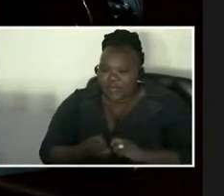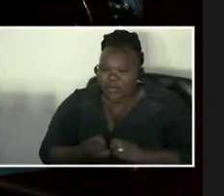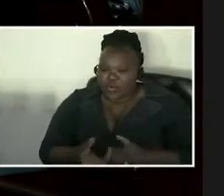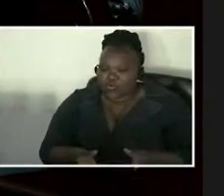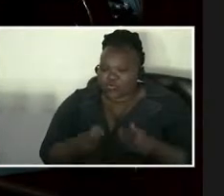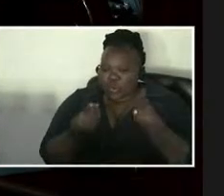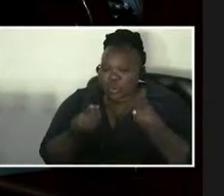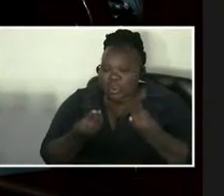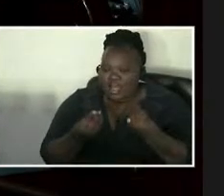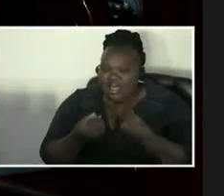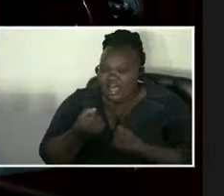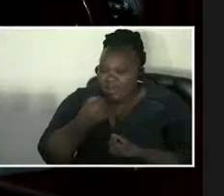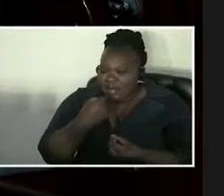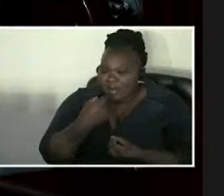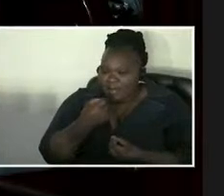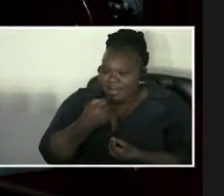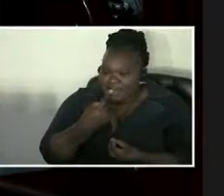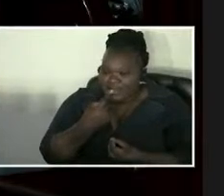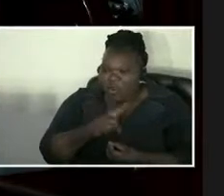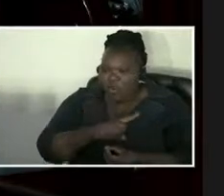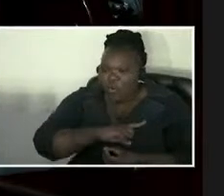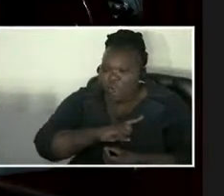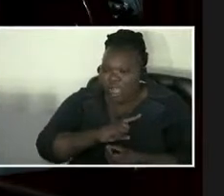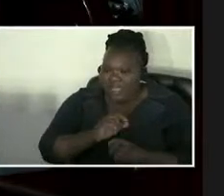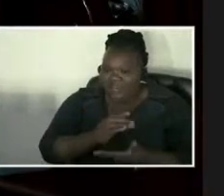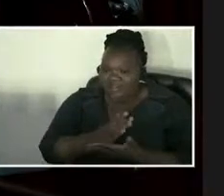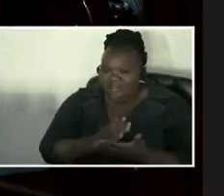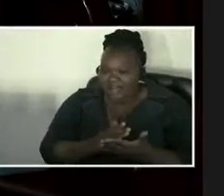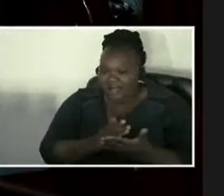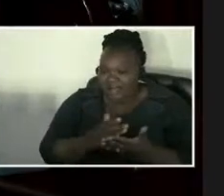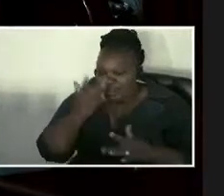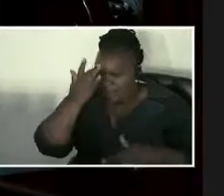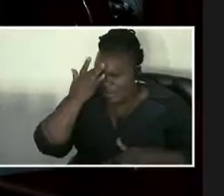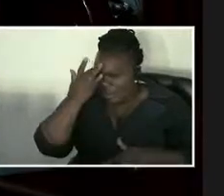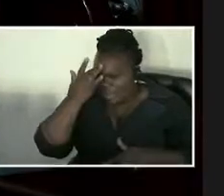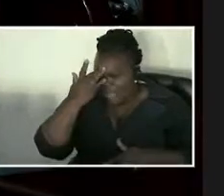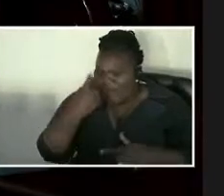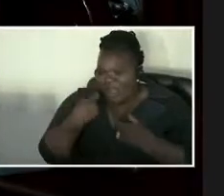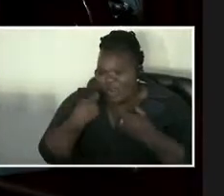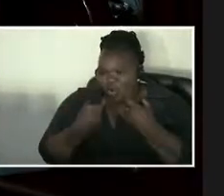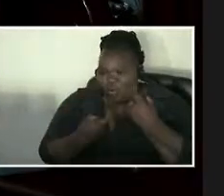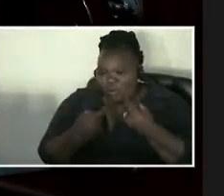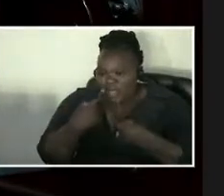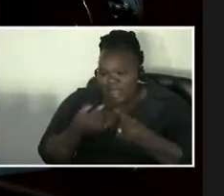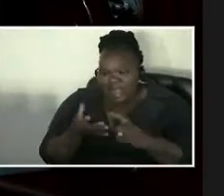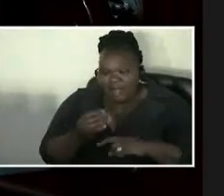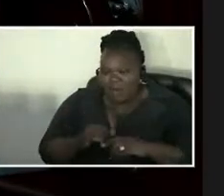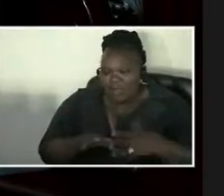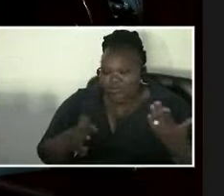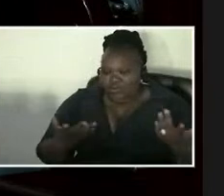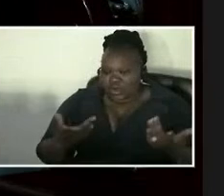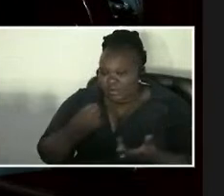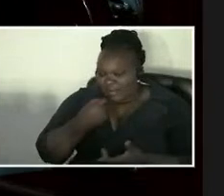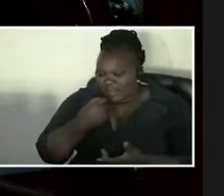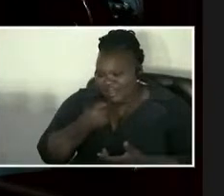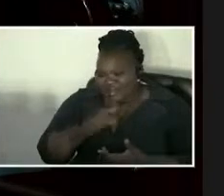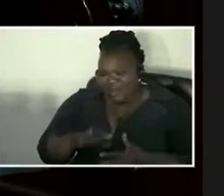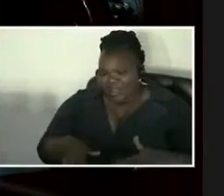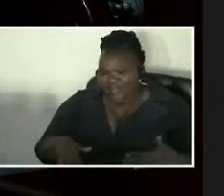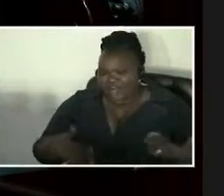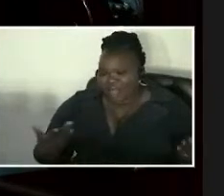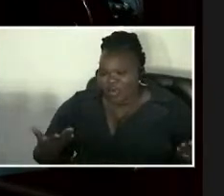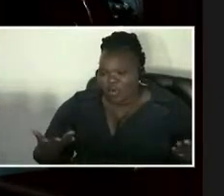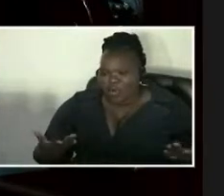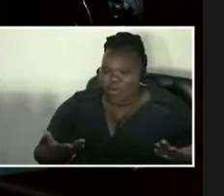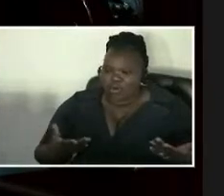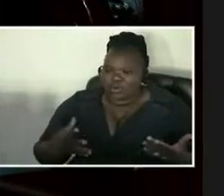patients are complaining of not getting some medication due to some sad shortages a